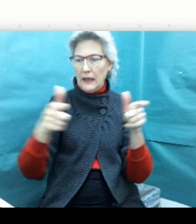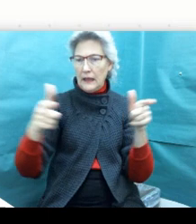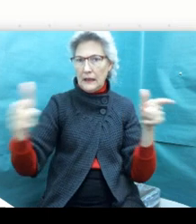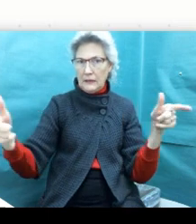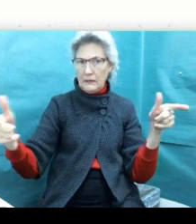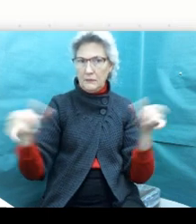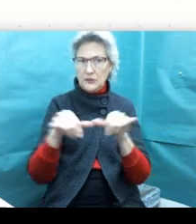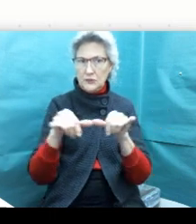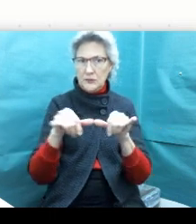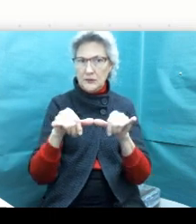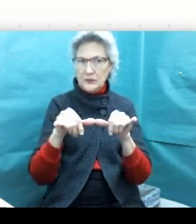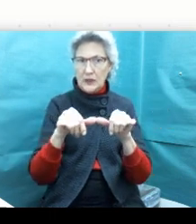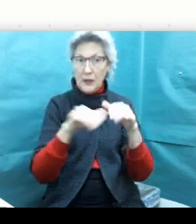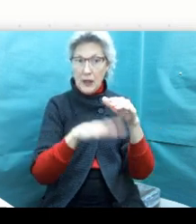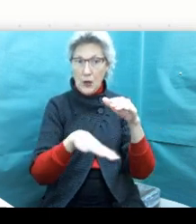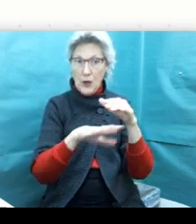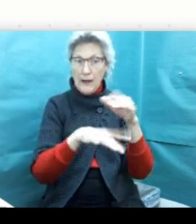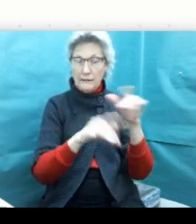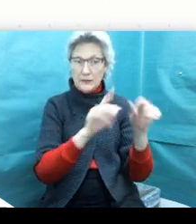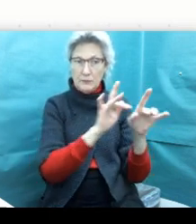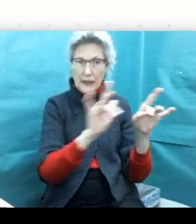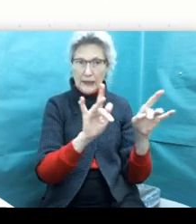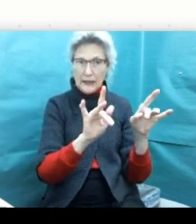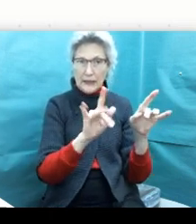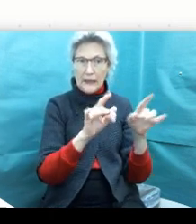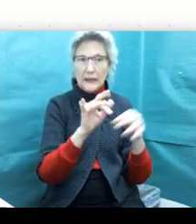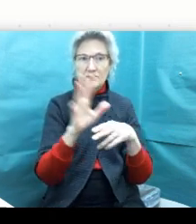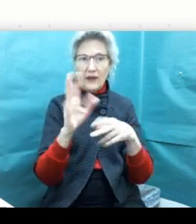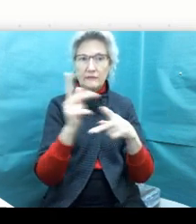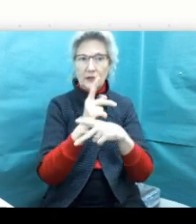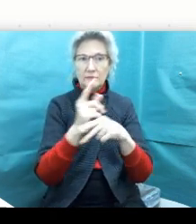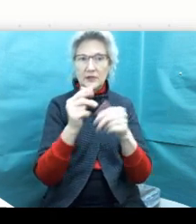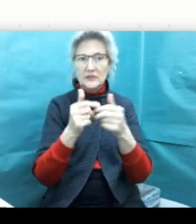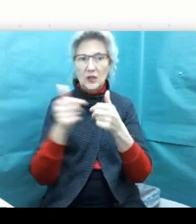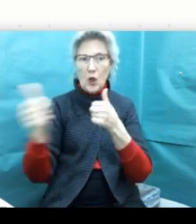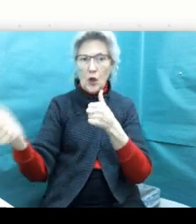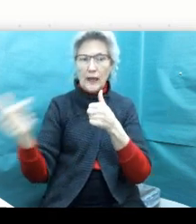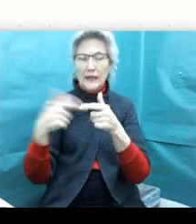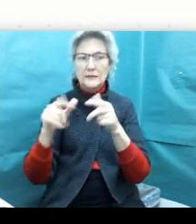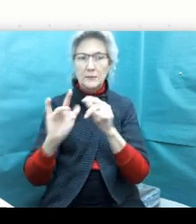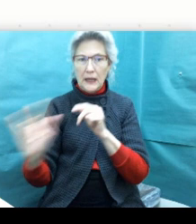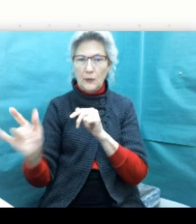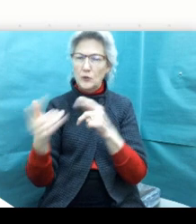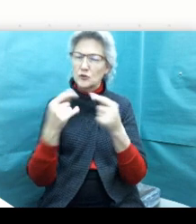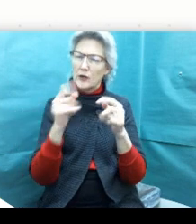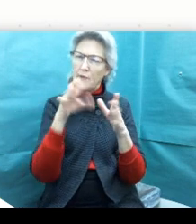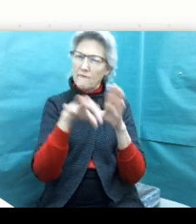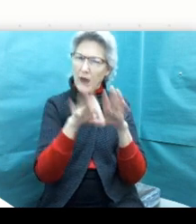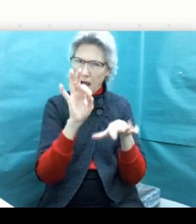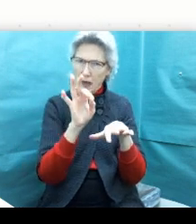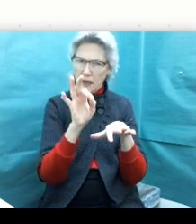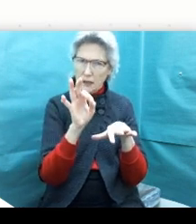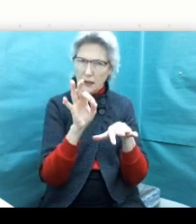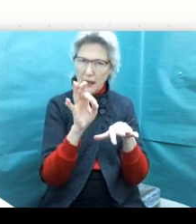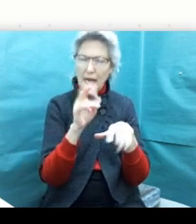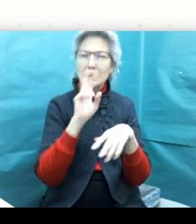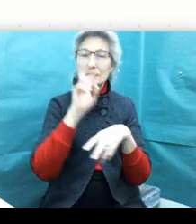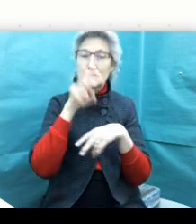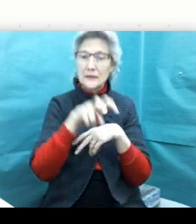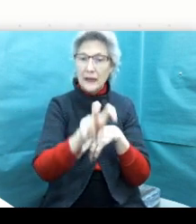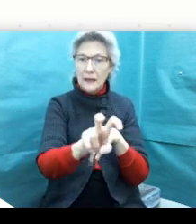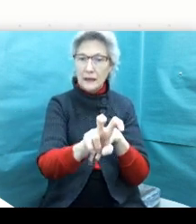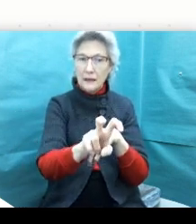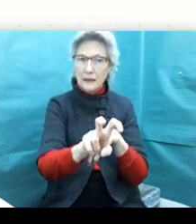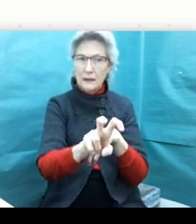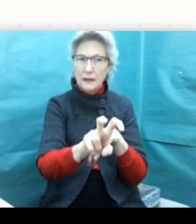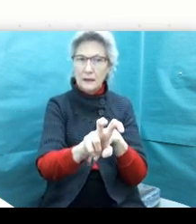below, I have some blanks and some words. It says blank is 5 times as long as blank. So we're trying to find a snake and we can call